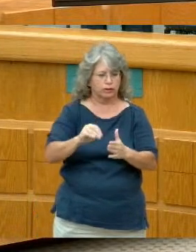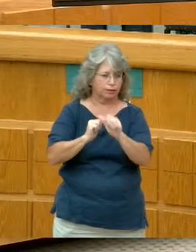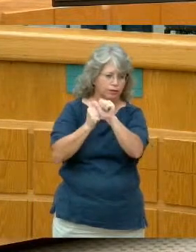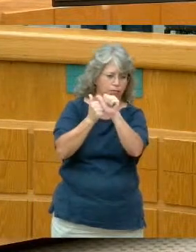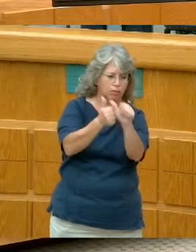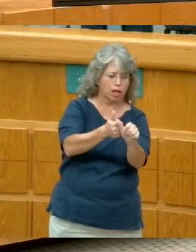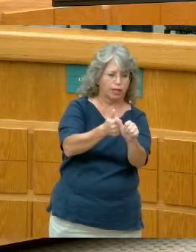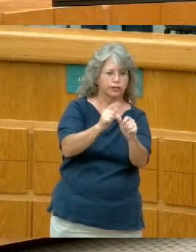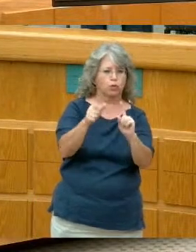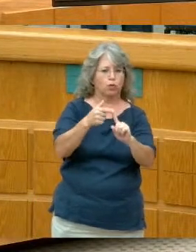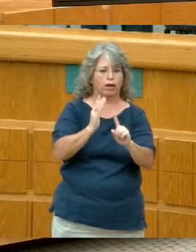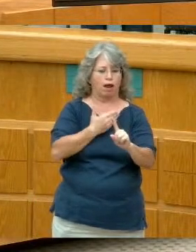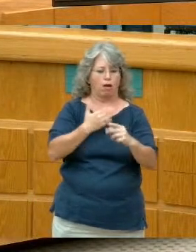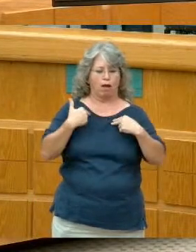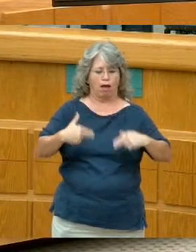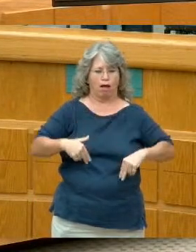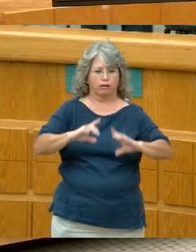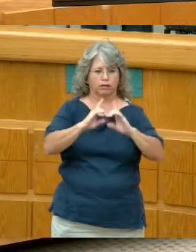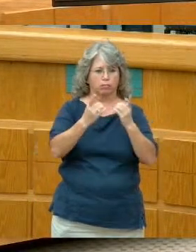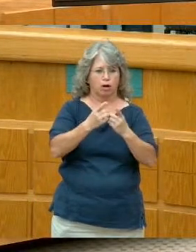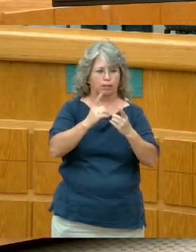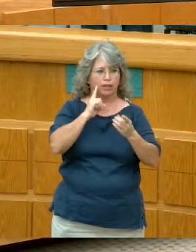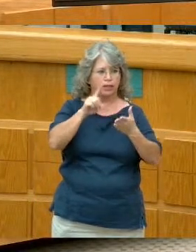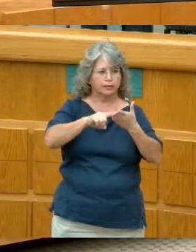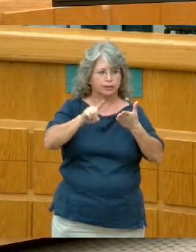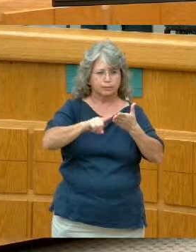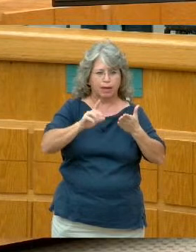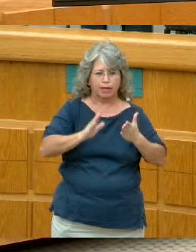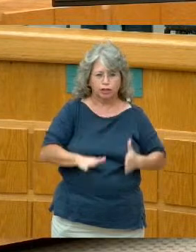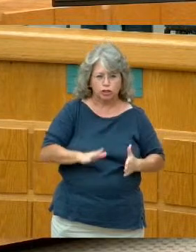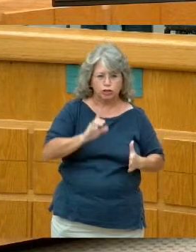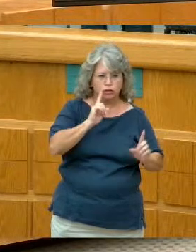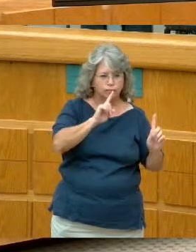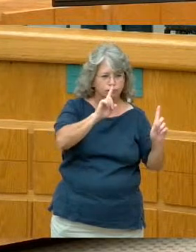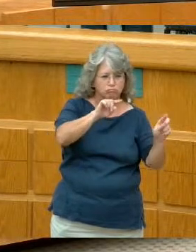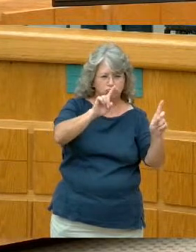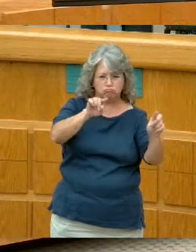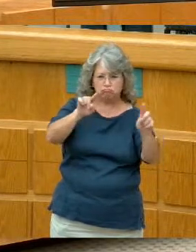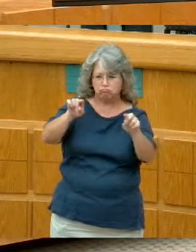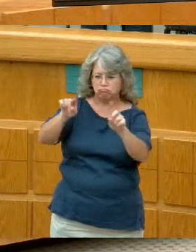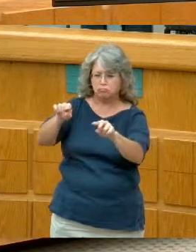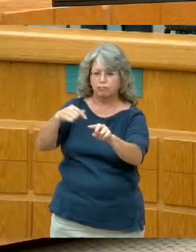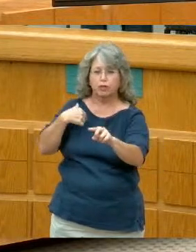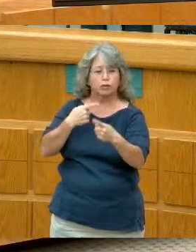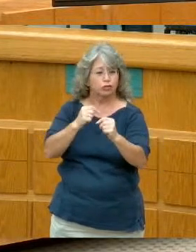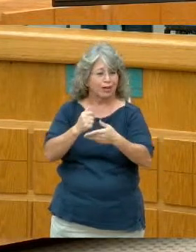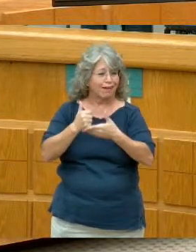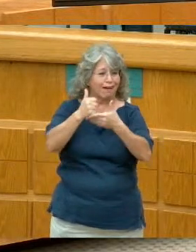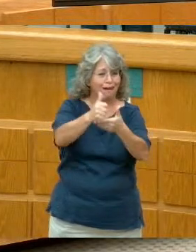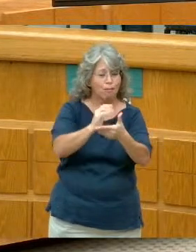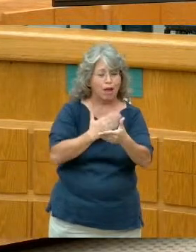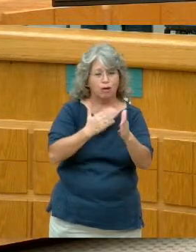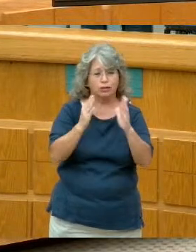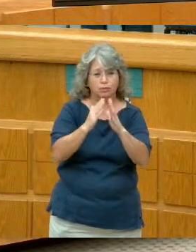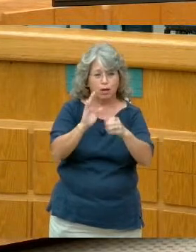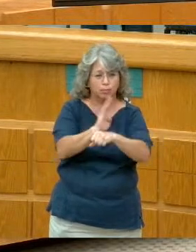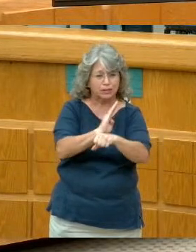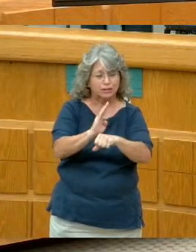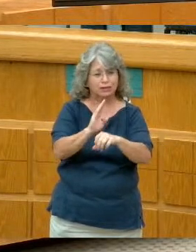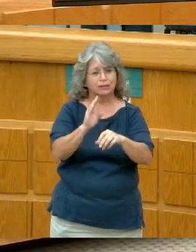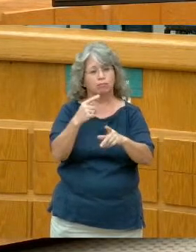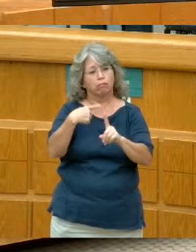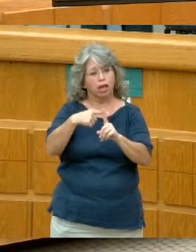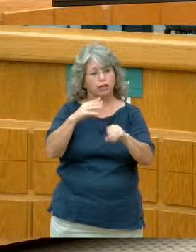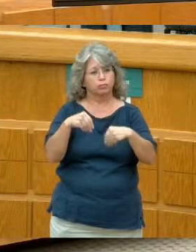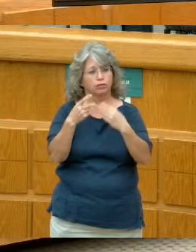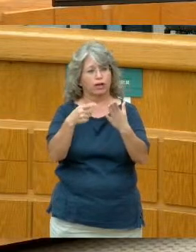compliance when the health department inspectors have gone out there. And we're trying to help our small businesses and give you confidence to go back out